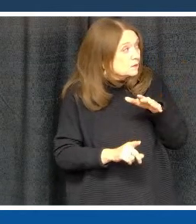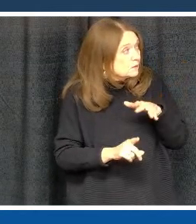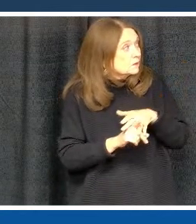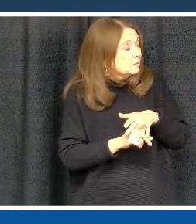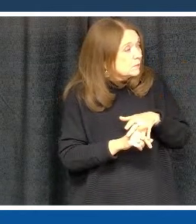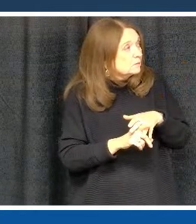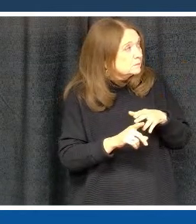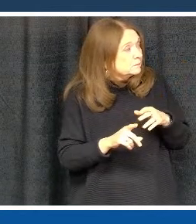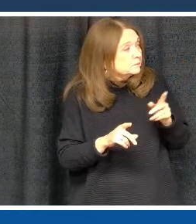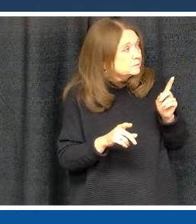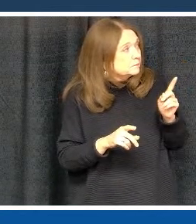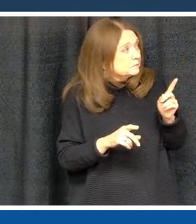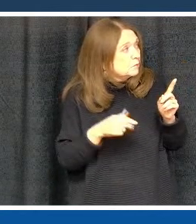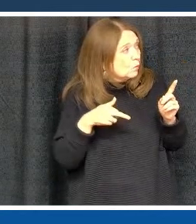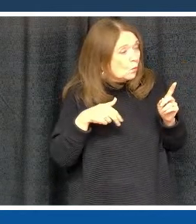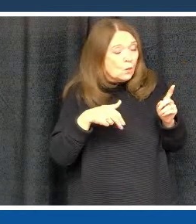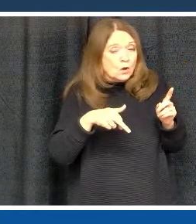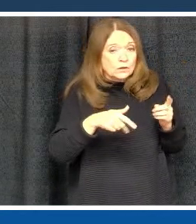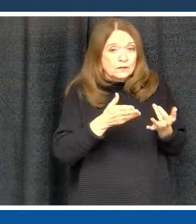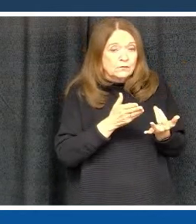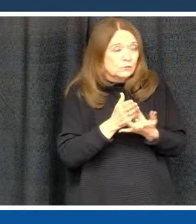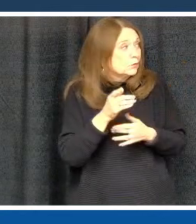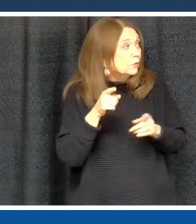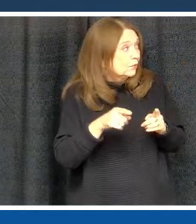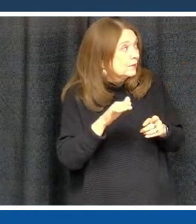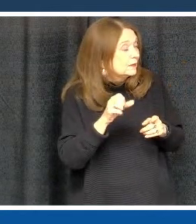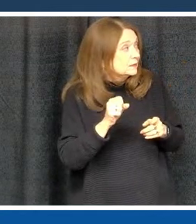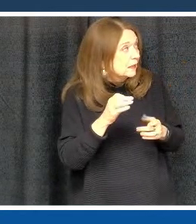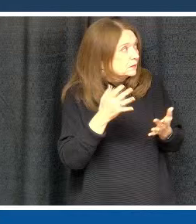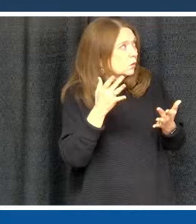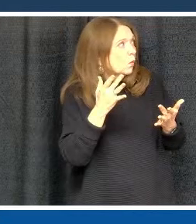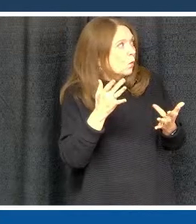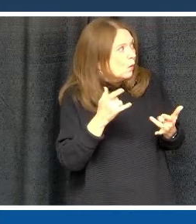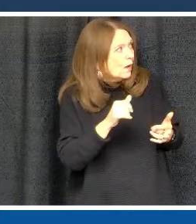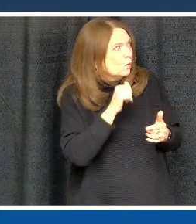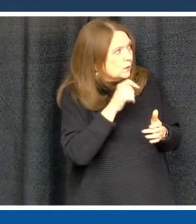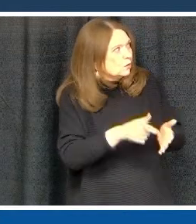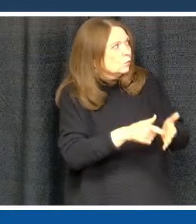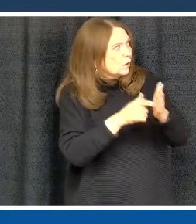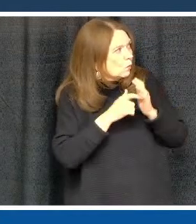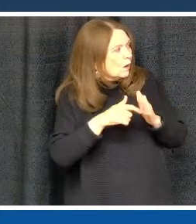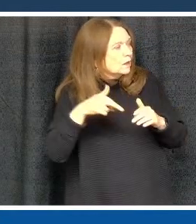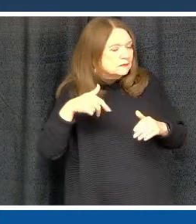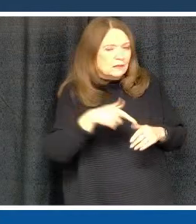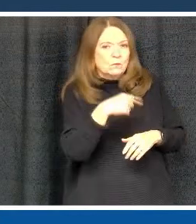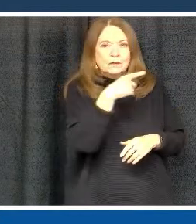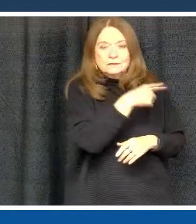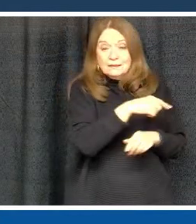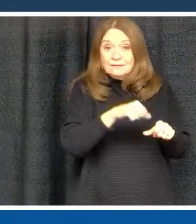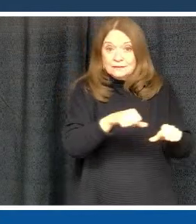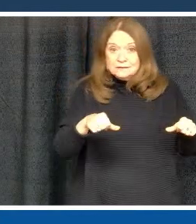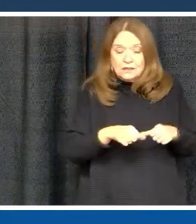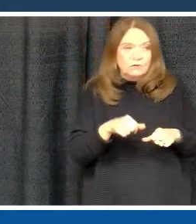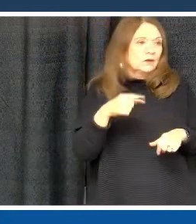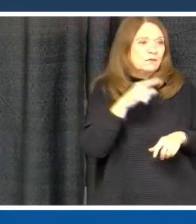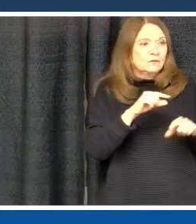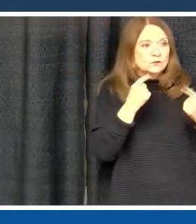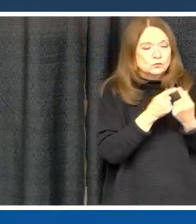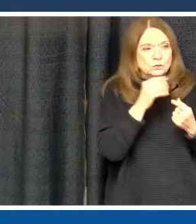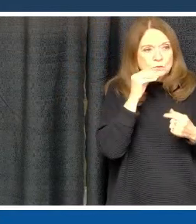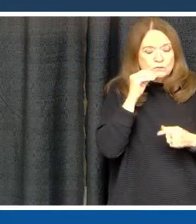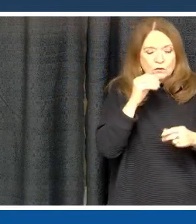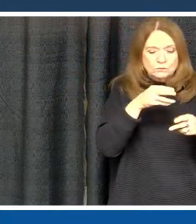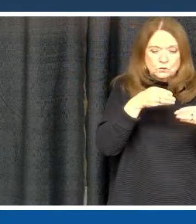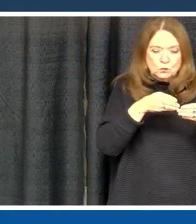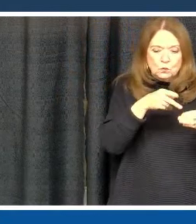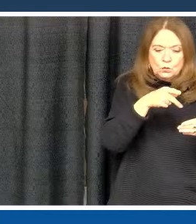this particular case up several times. Why didn't we require sidewalks in this area on this string of homes at the corner of Peterson